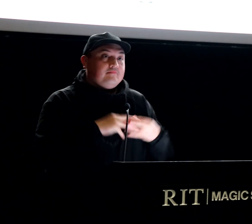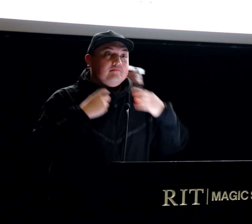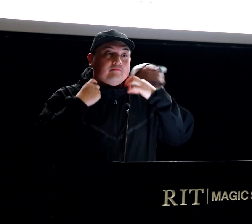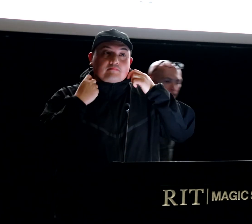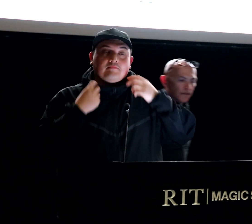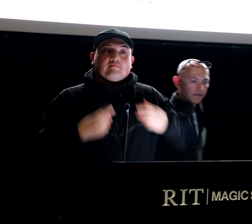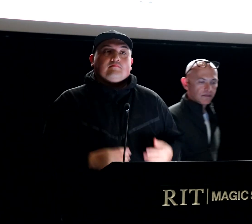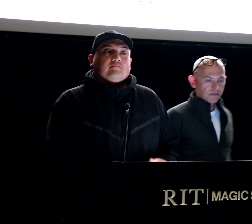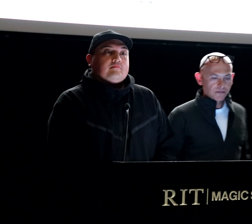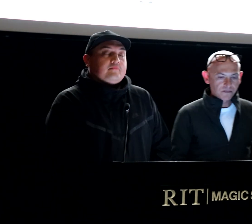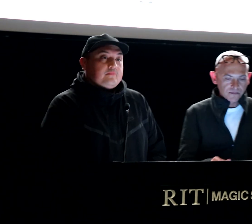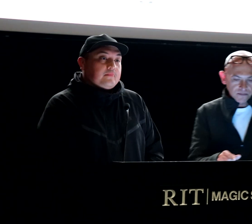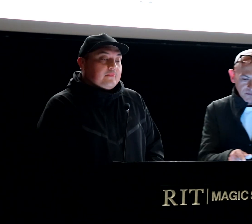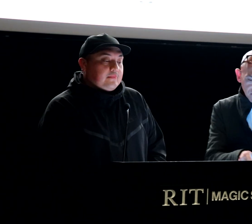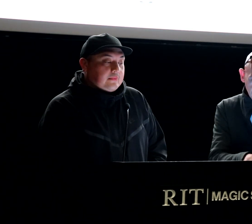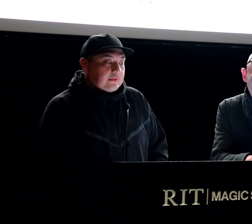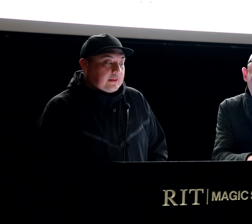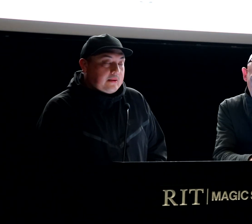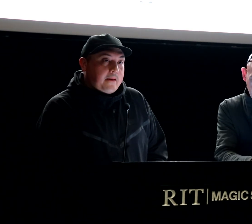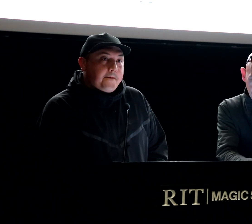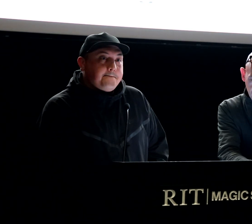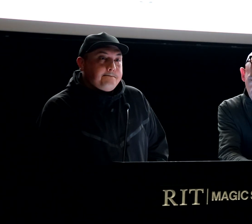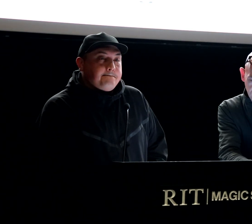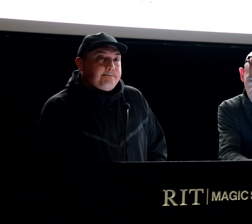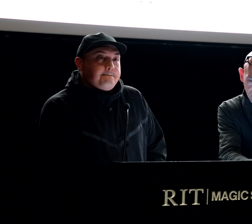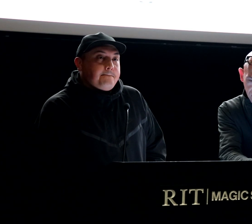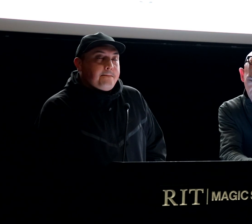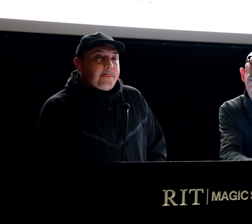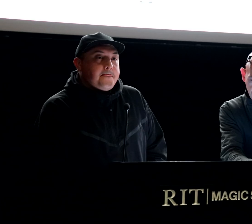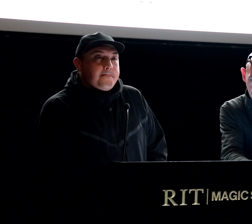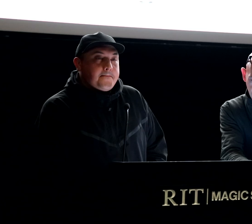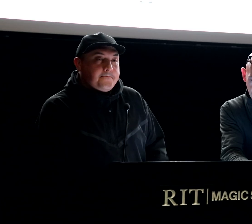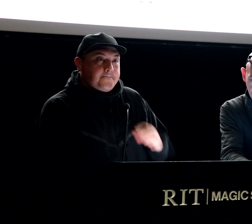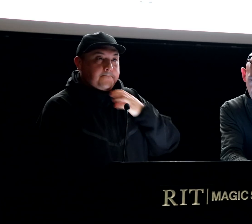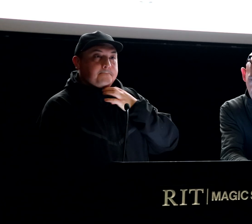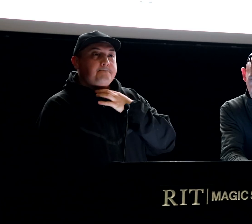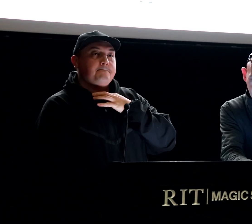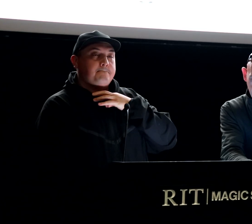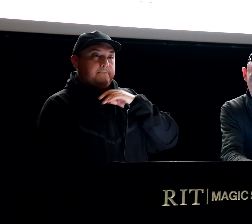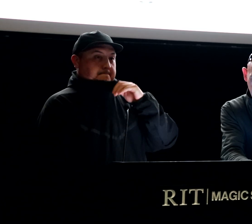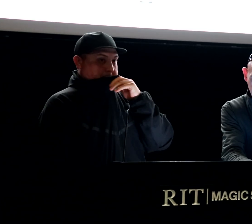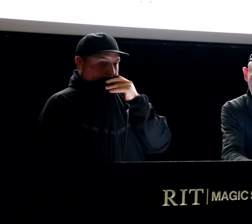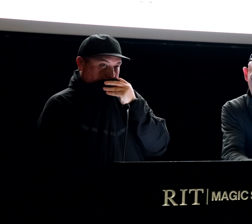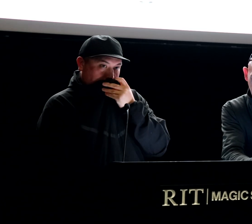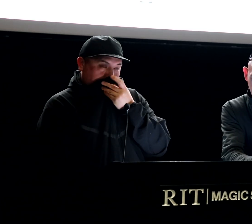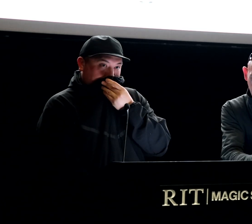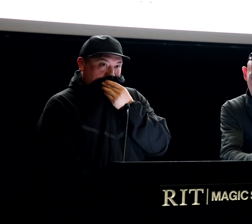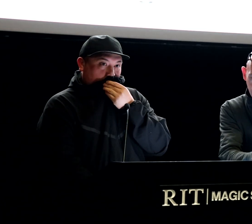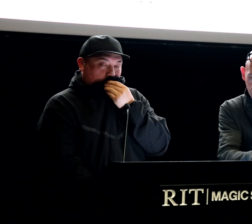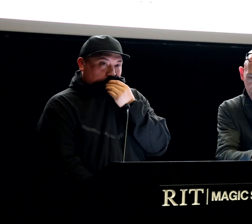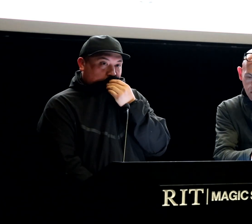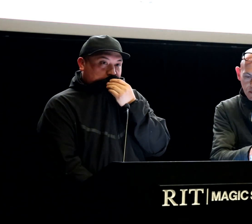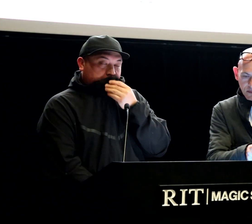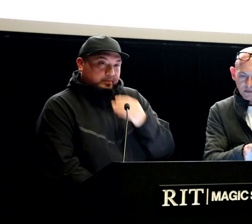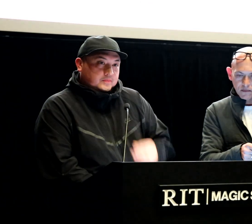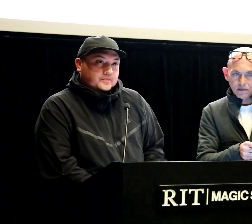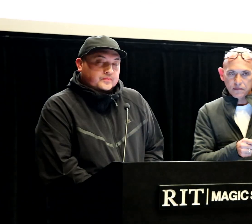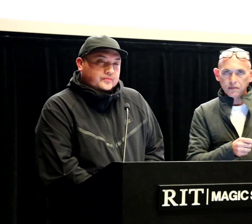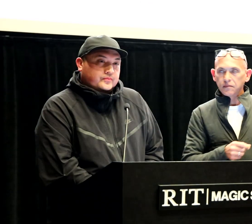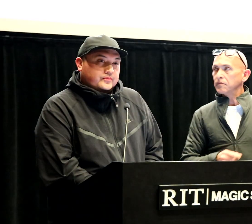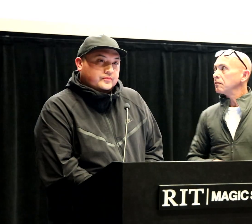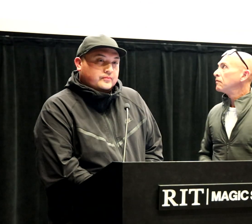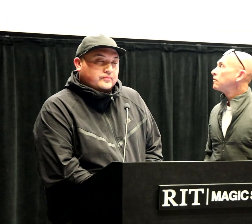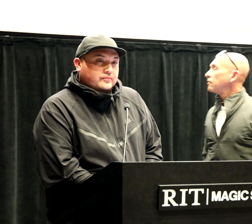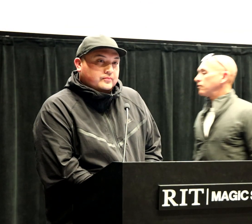Do you have any advice for anybody kind of starting a business? Like, what would you say is like the most important thought for you